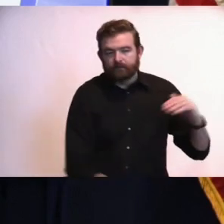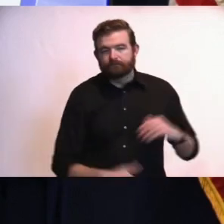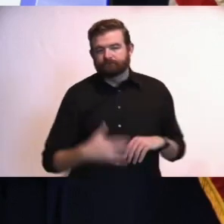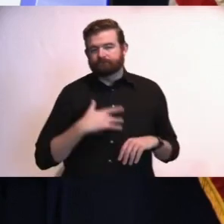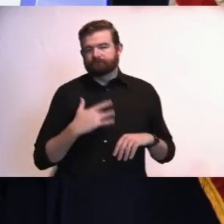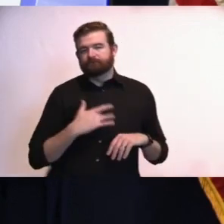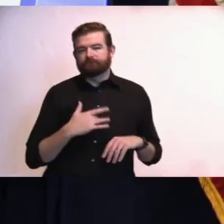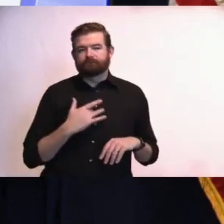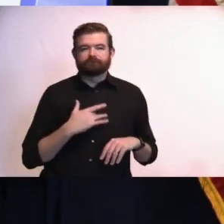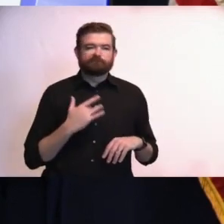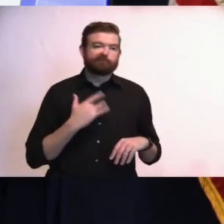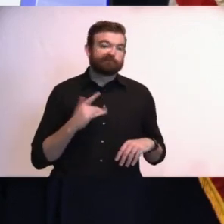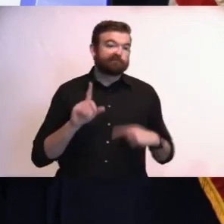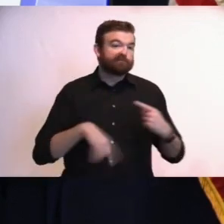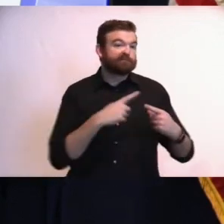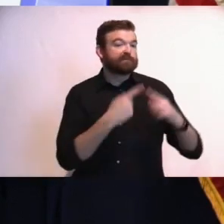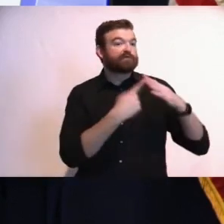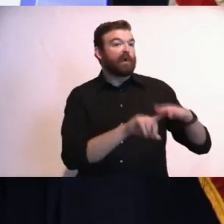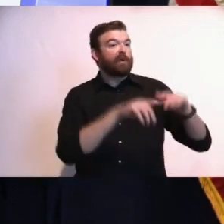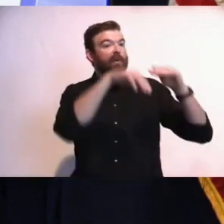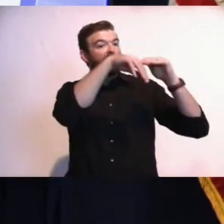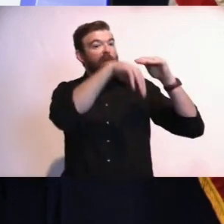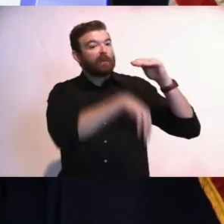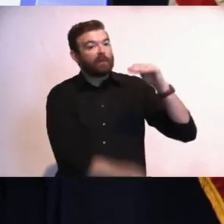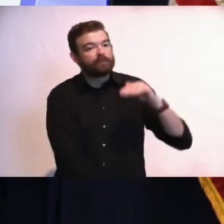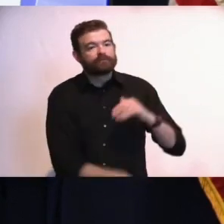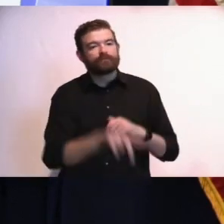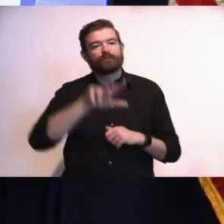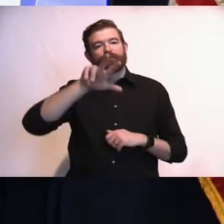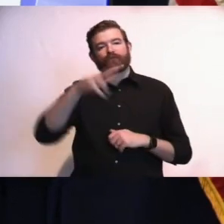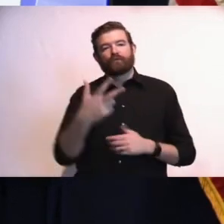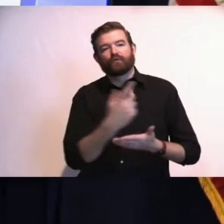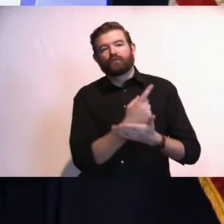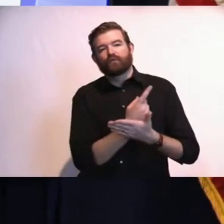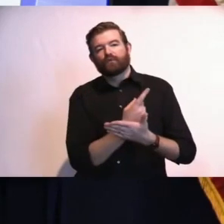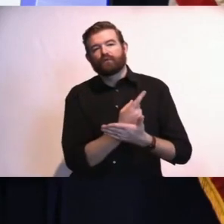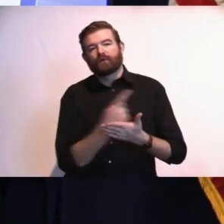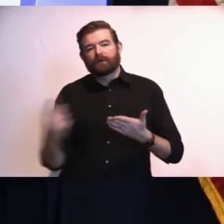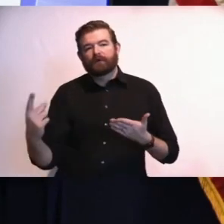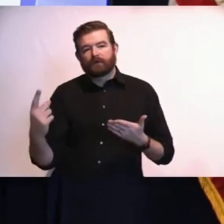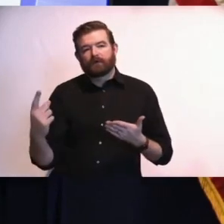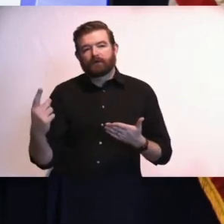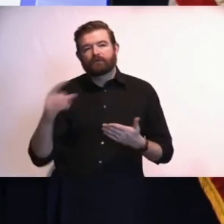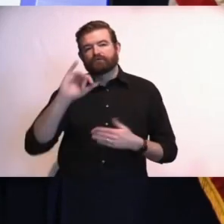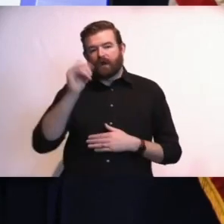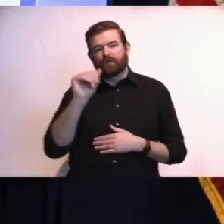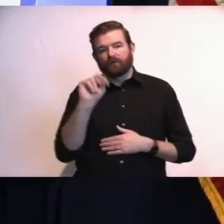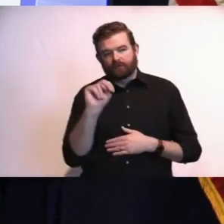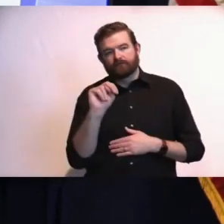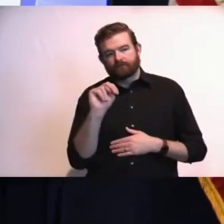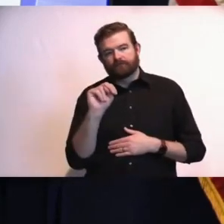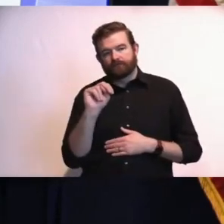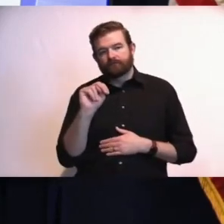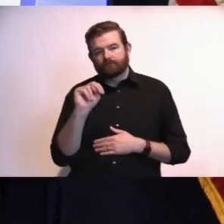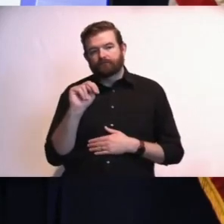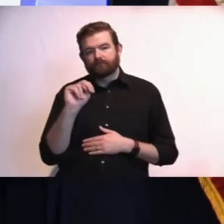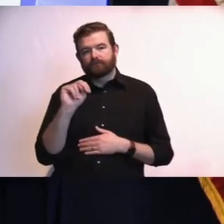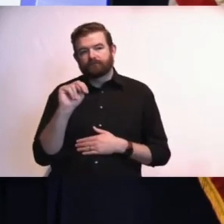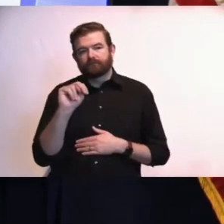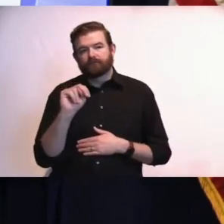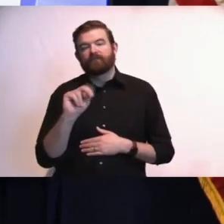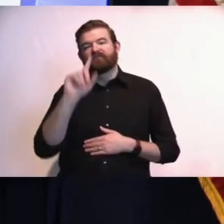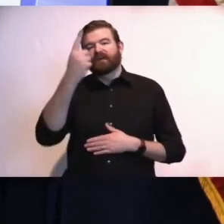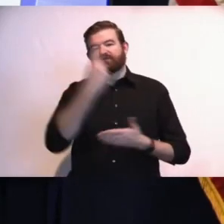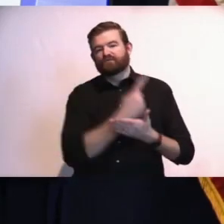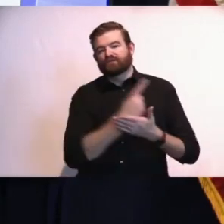end of the third week in January, going into the first week in February. The peak actually could occur sometime in the first 2